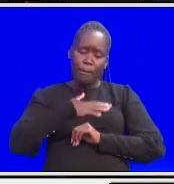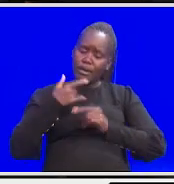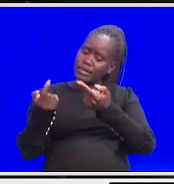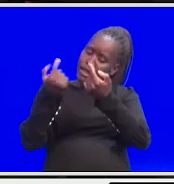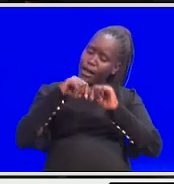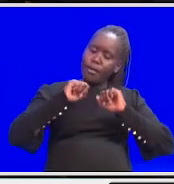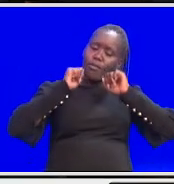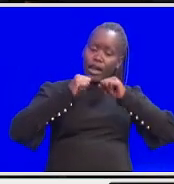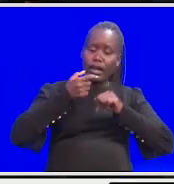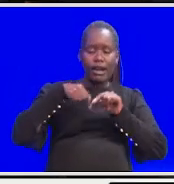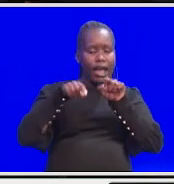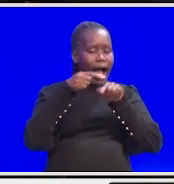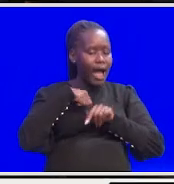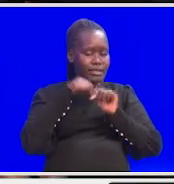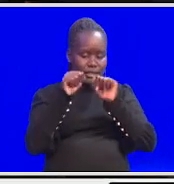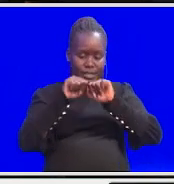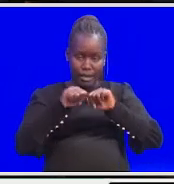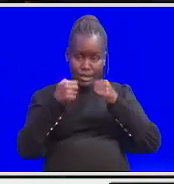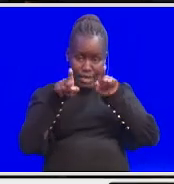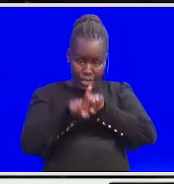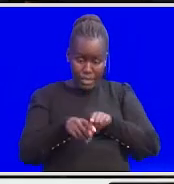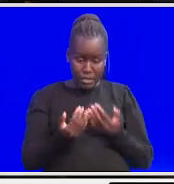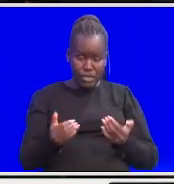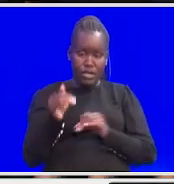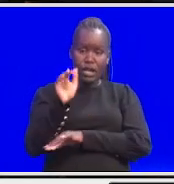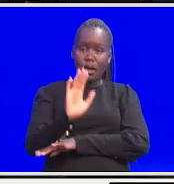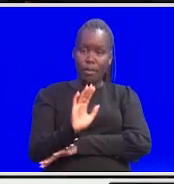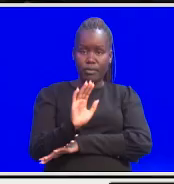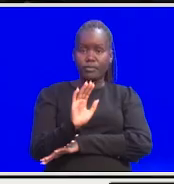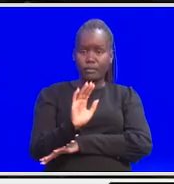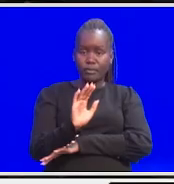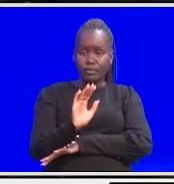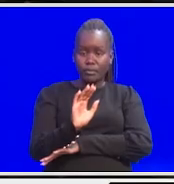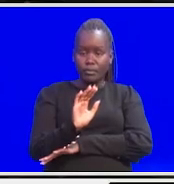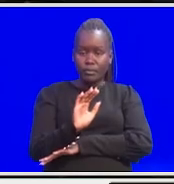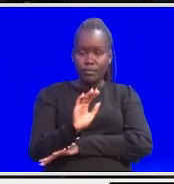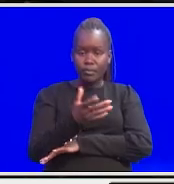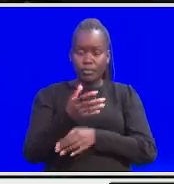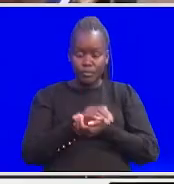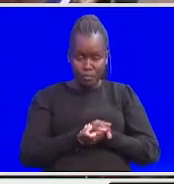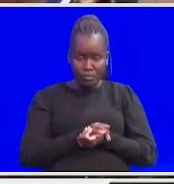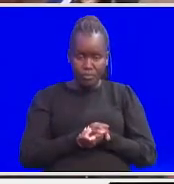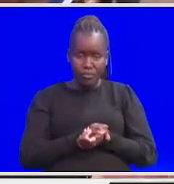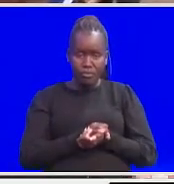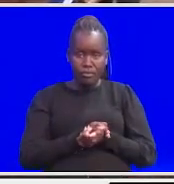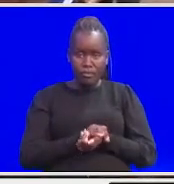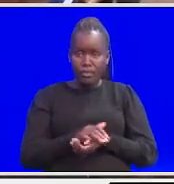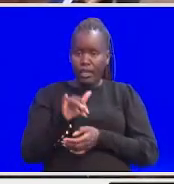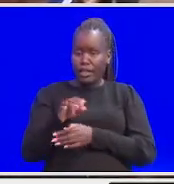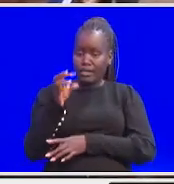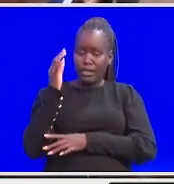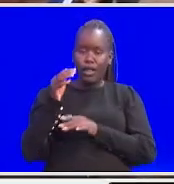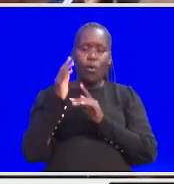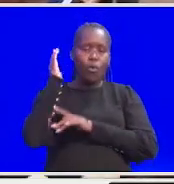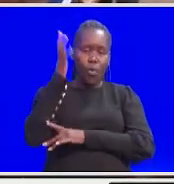na wao. Sisi ni kama watoto wao sasa. Watoto wao watapita aje, ni kama kichwa na shingo. Shingo itapita aje kichwa. Hiyo ni willing ya mtu akitaka